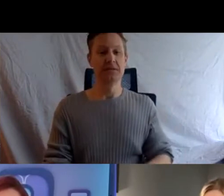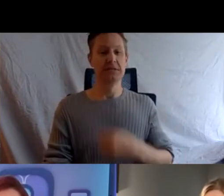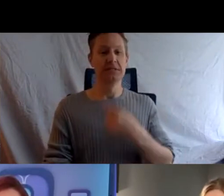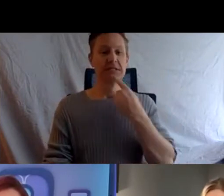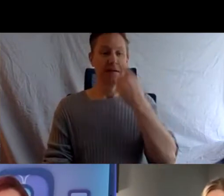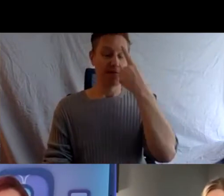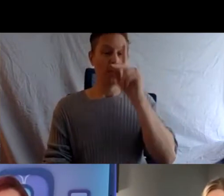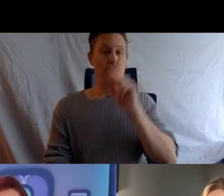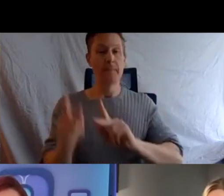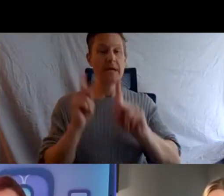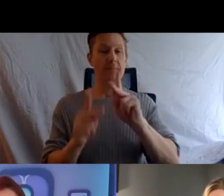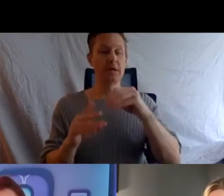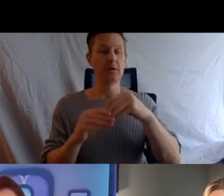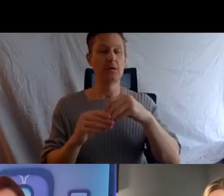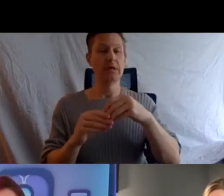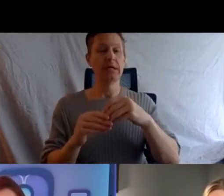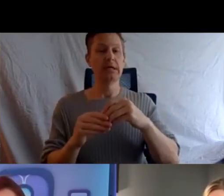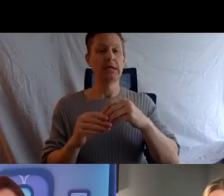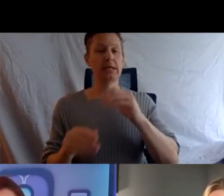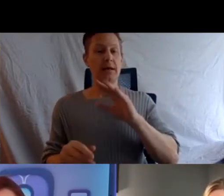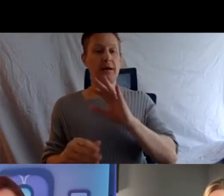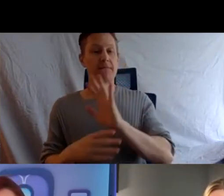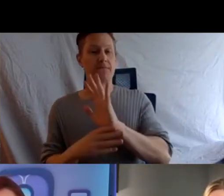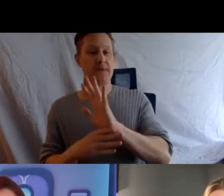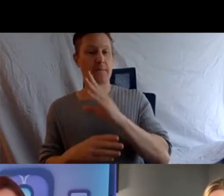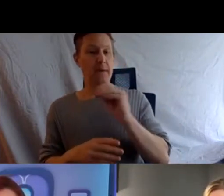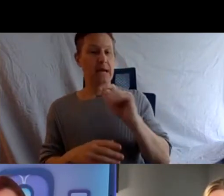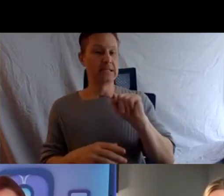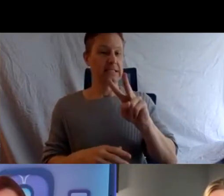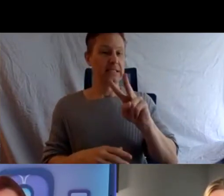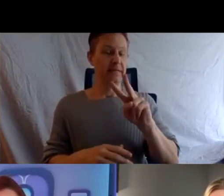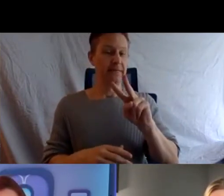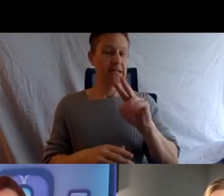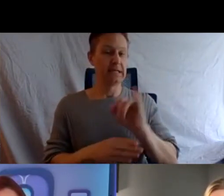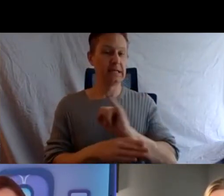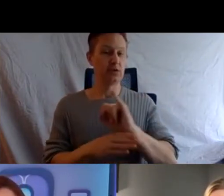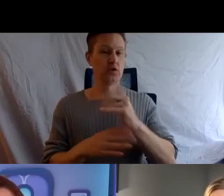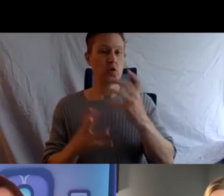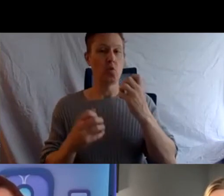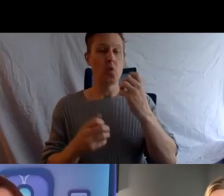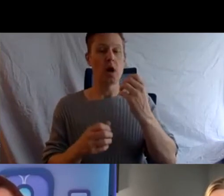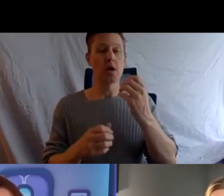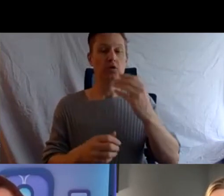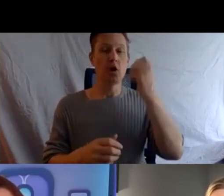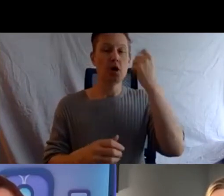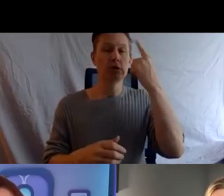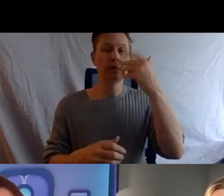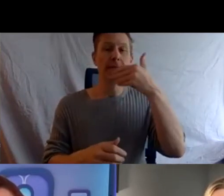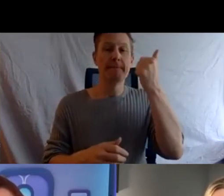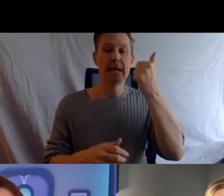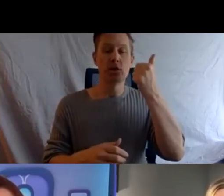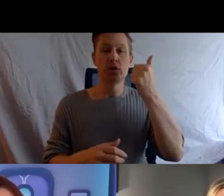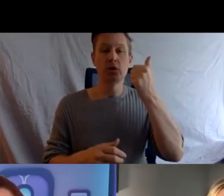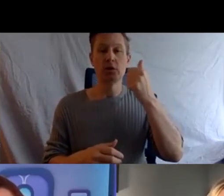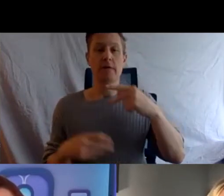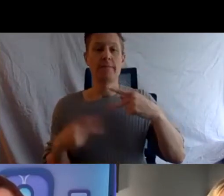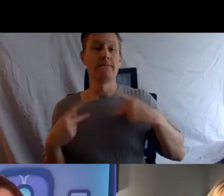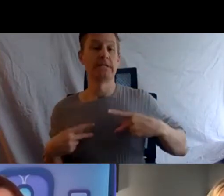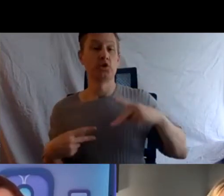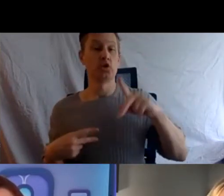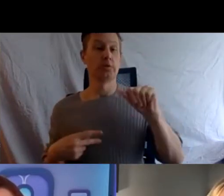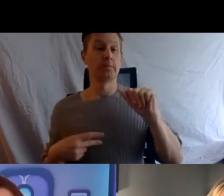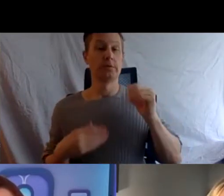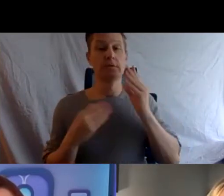those in the film and TV industry who want to better understand the physical disability experience? So maybe I'll throw this to